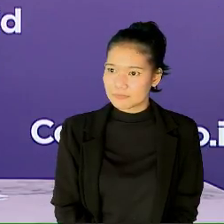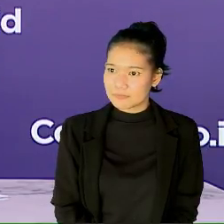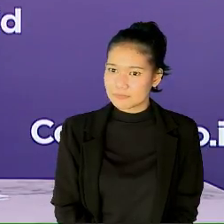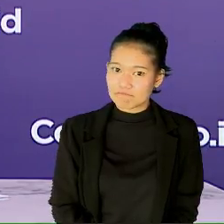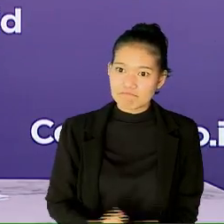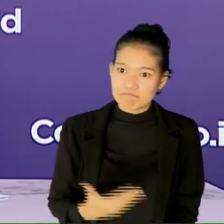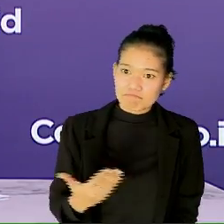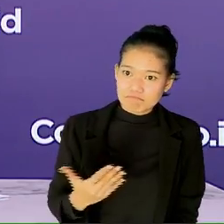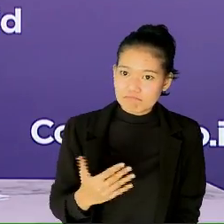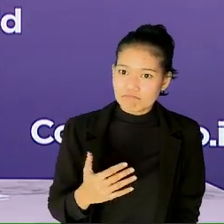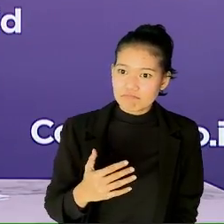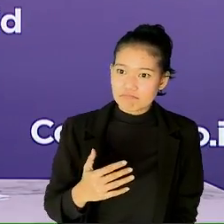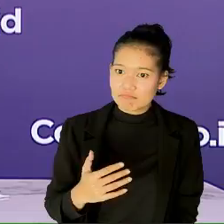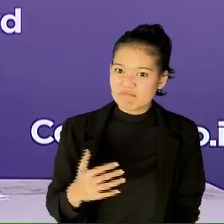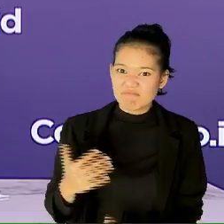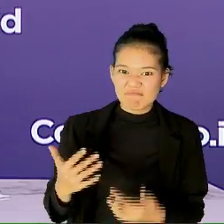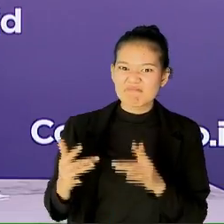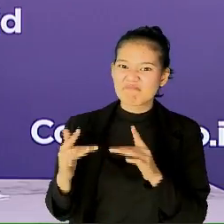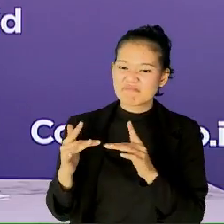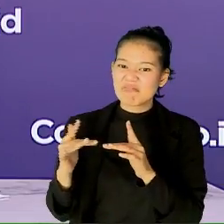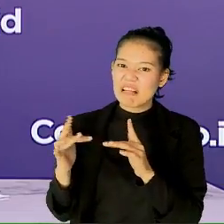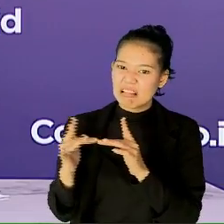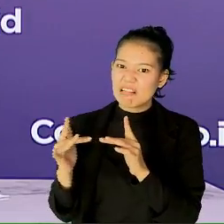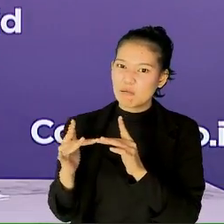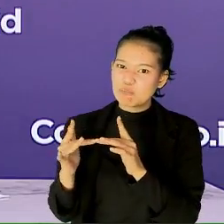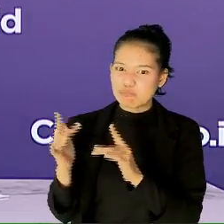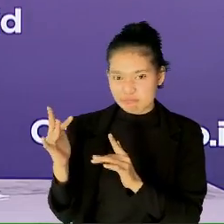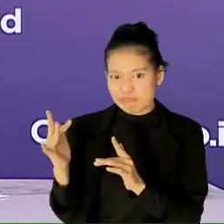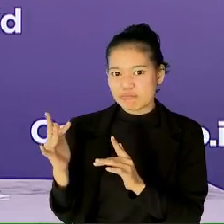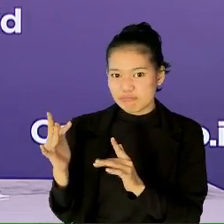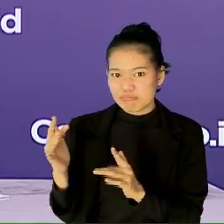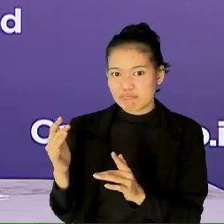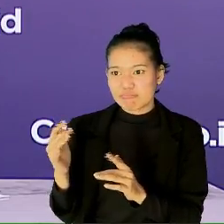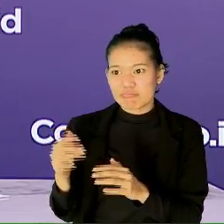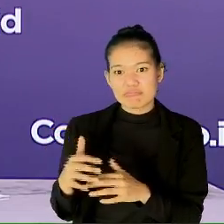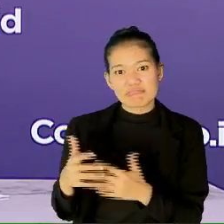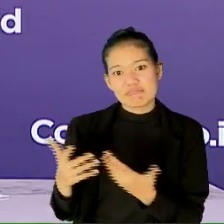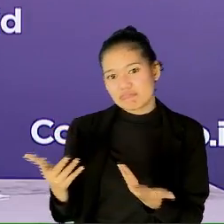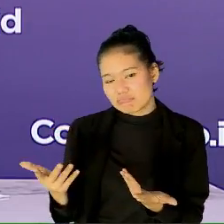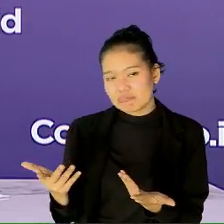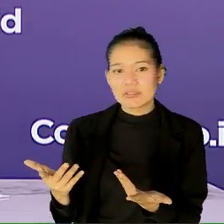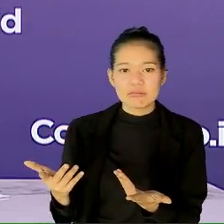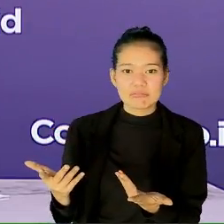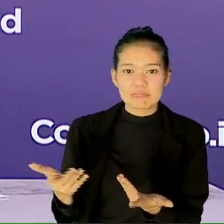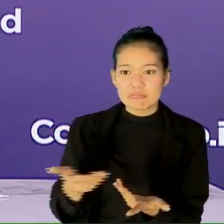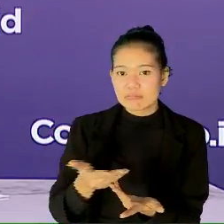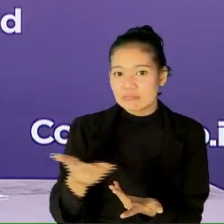It seems there is disconnections. If any other who joined this